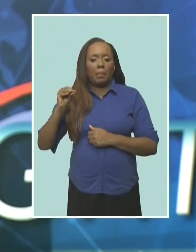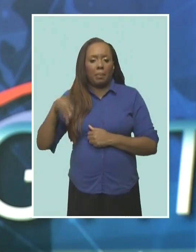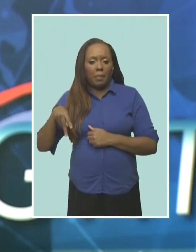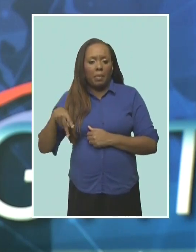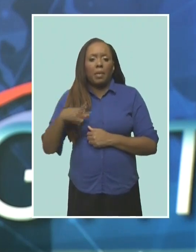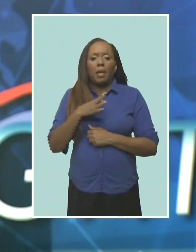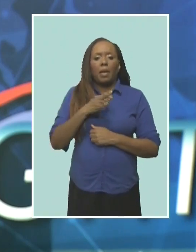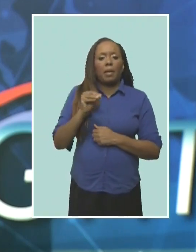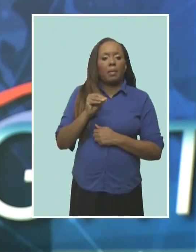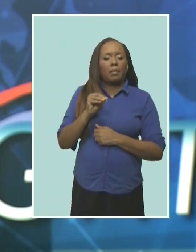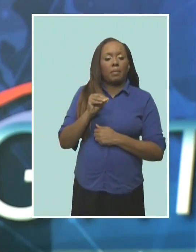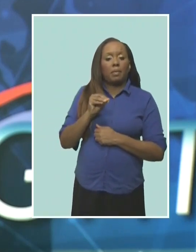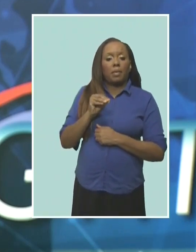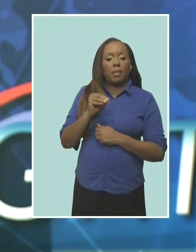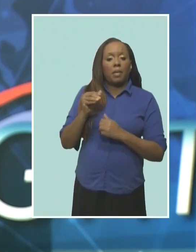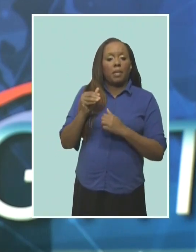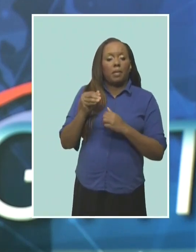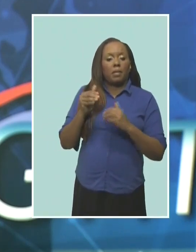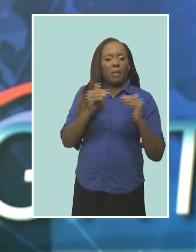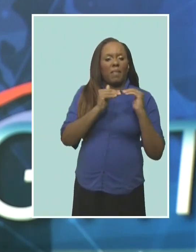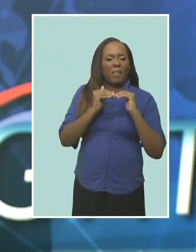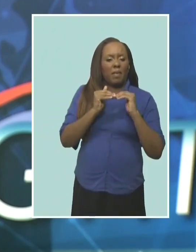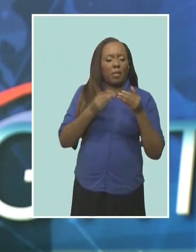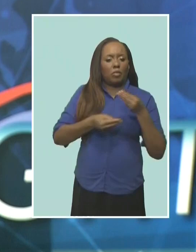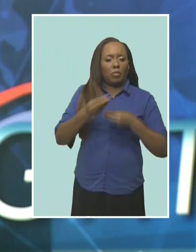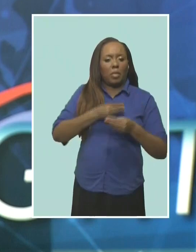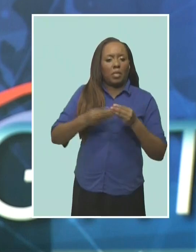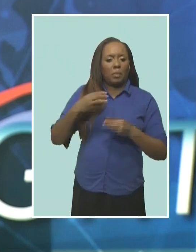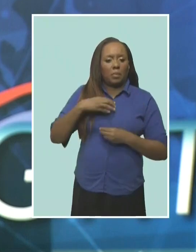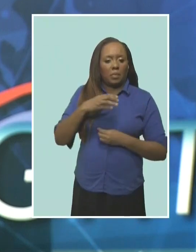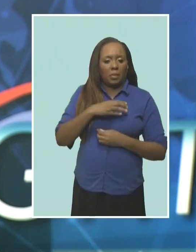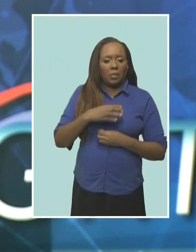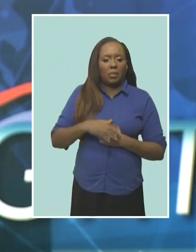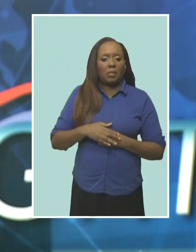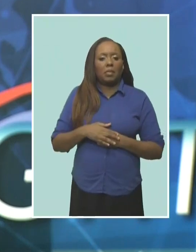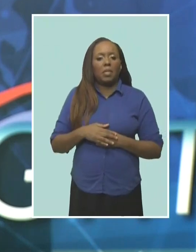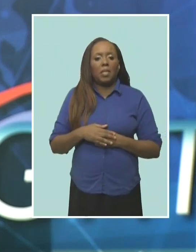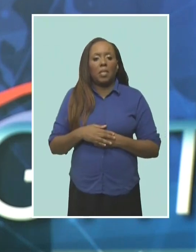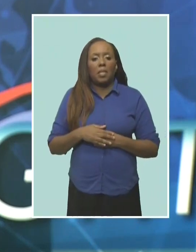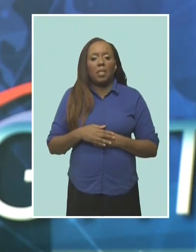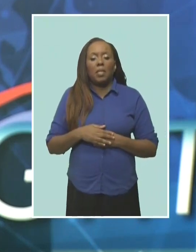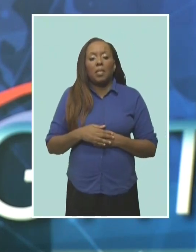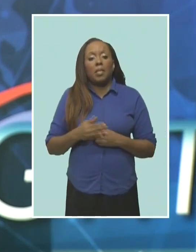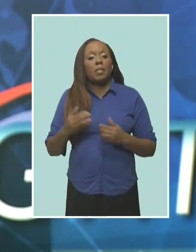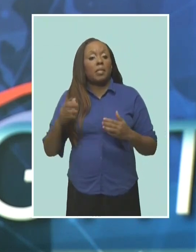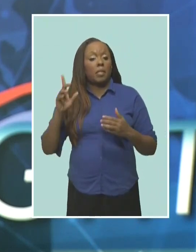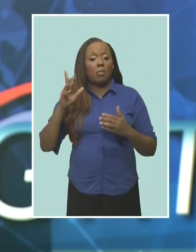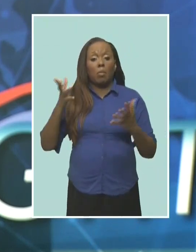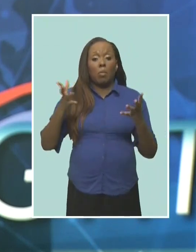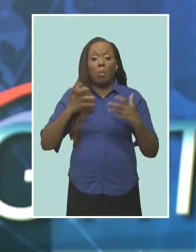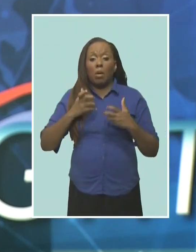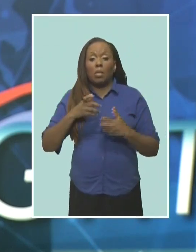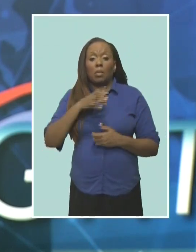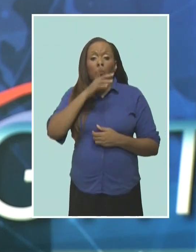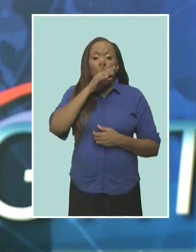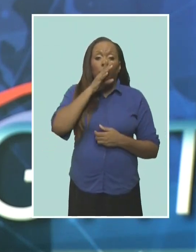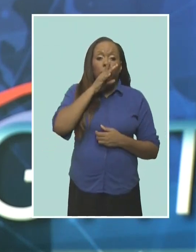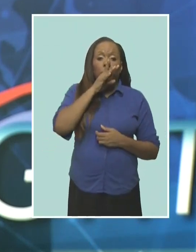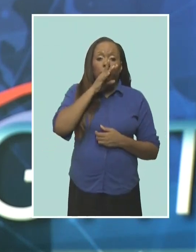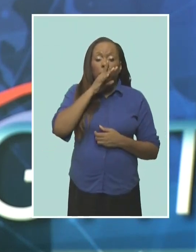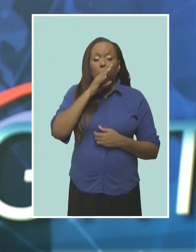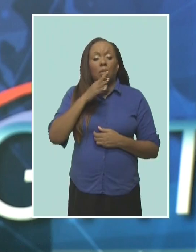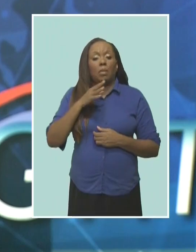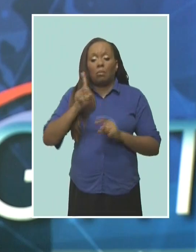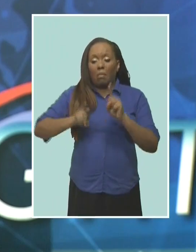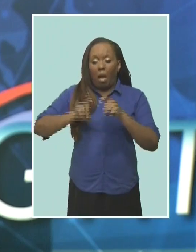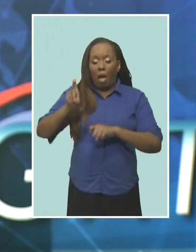Commission, and the Commission proposes to advance written submissions and, if required, make oral arguments to assist the court in determining certain questions